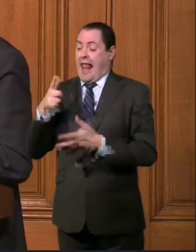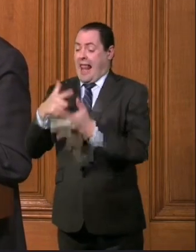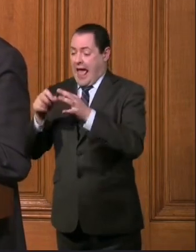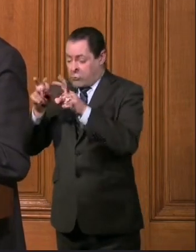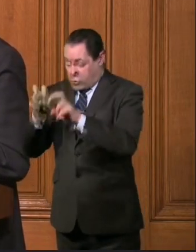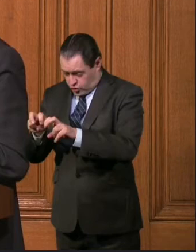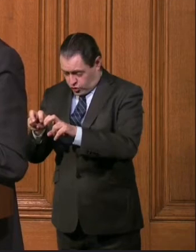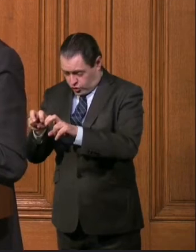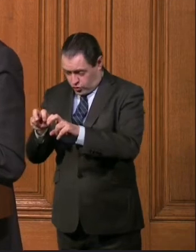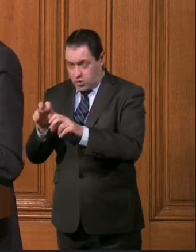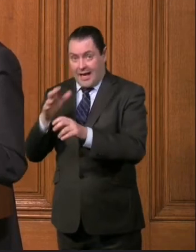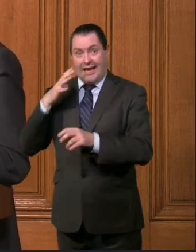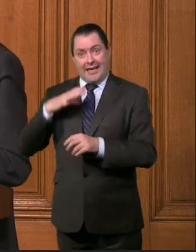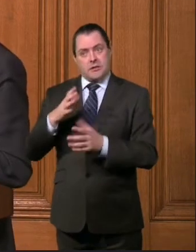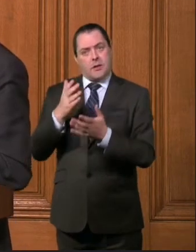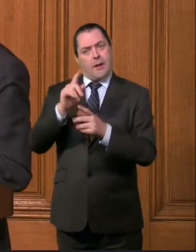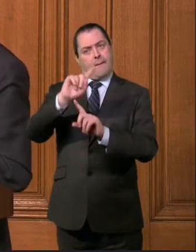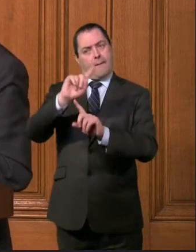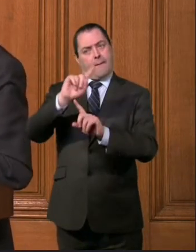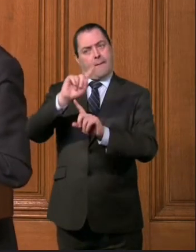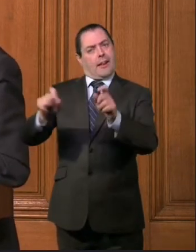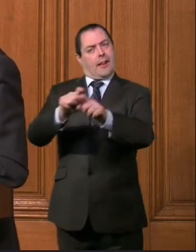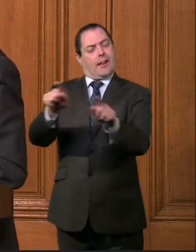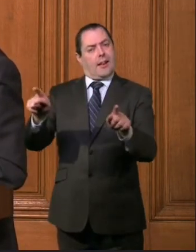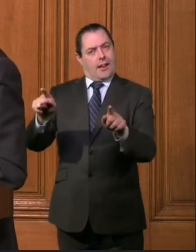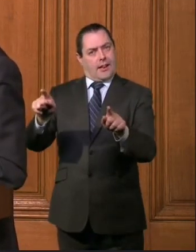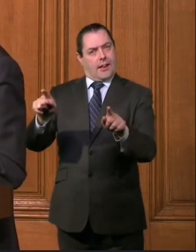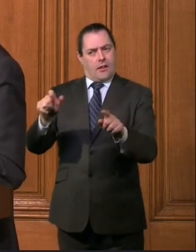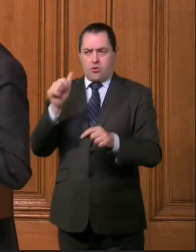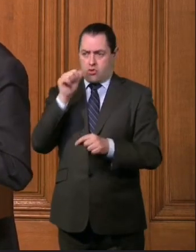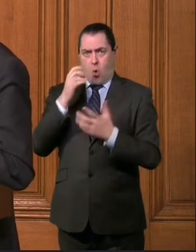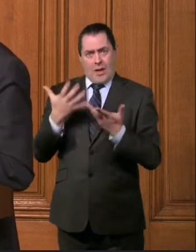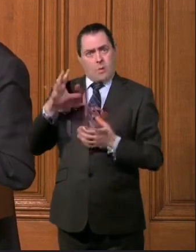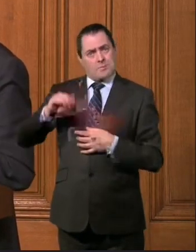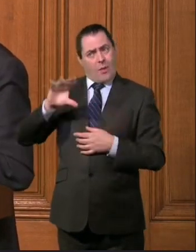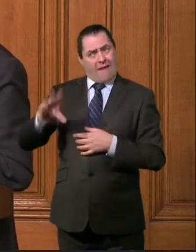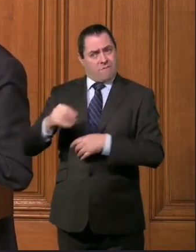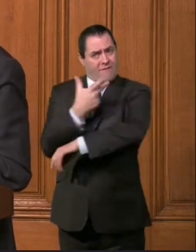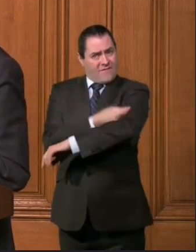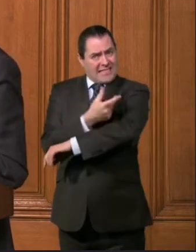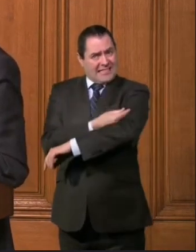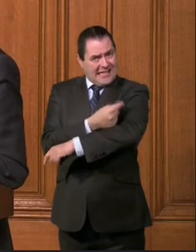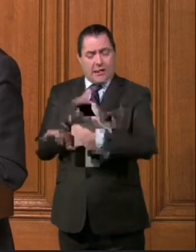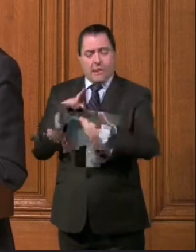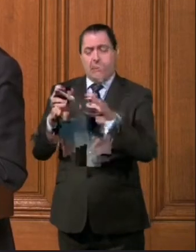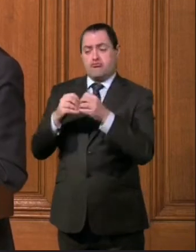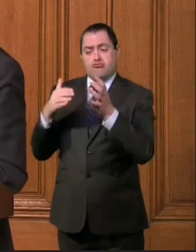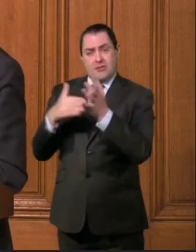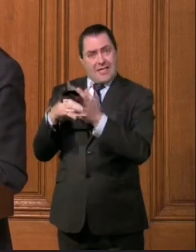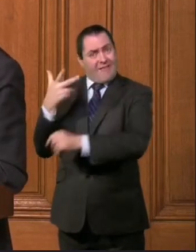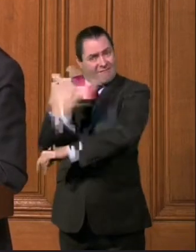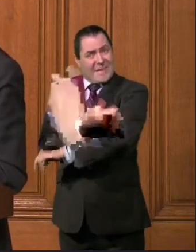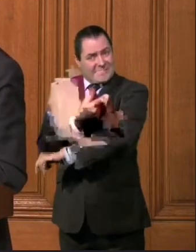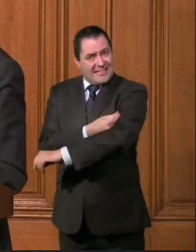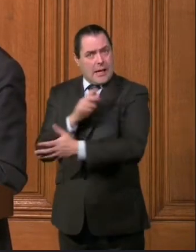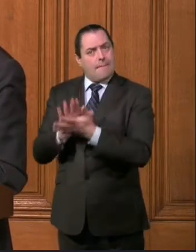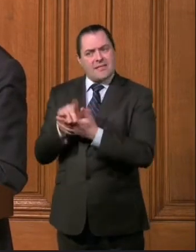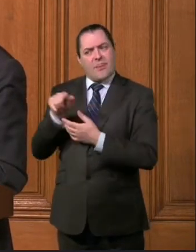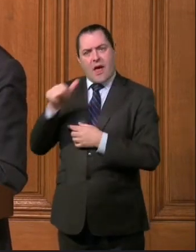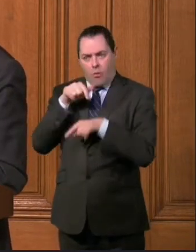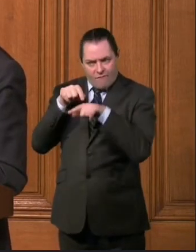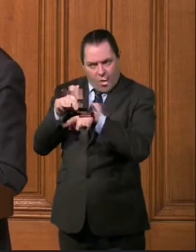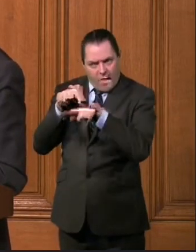there's vaccination occurring in South Africa, there's vaccination occurring in Brazil. We will find out how effective the vaccines are